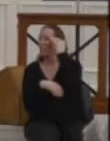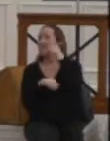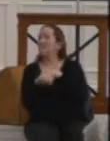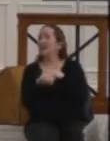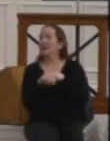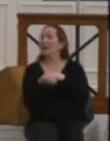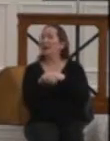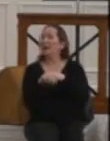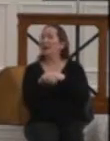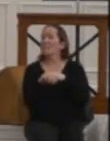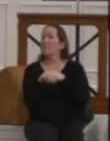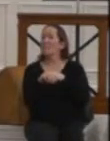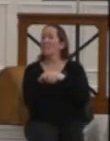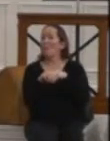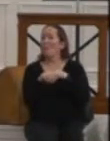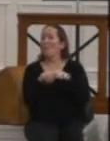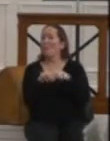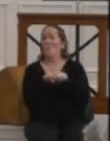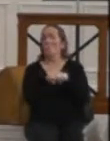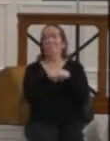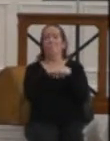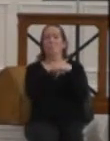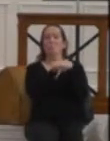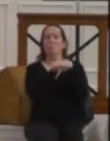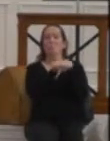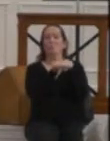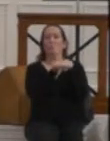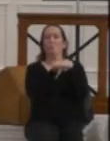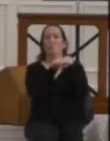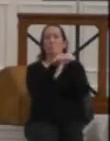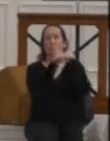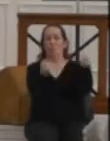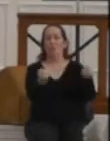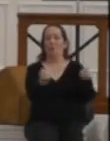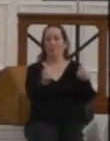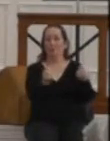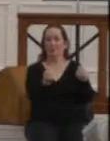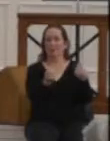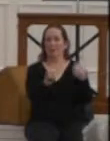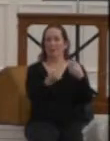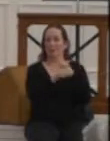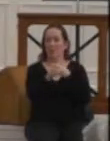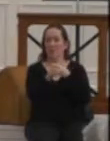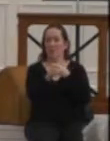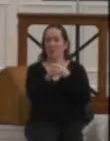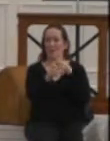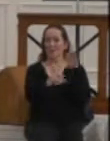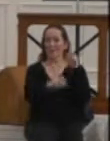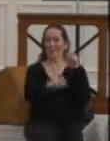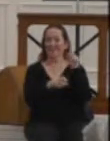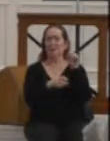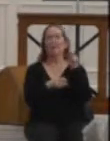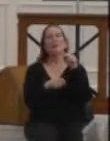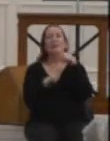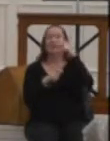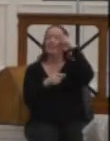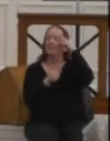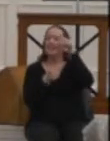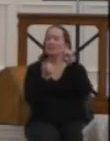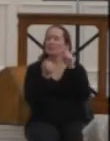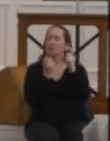when it breaks forth from that cocoon. And I want you to think about the transformation that takes place there.